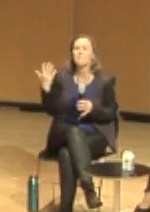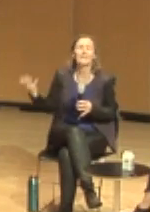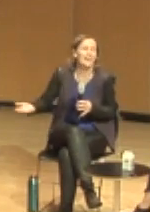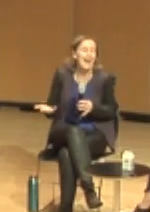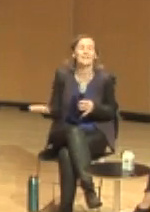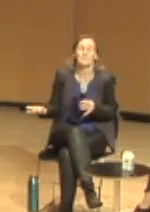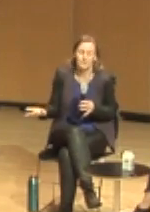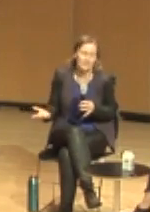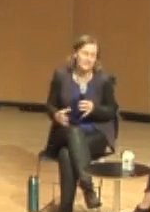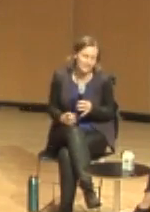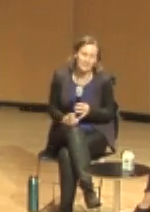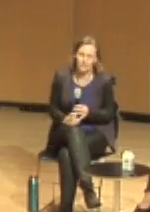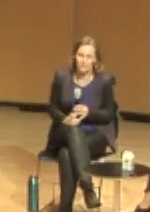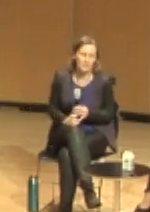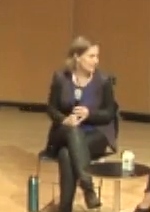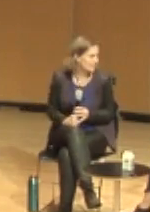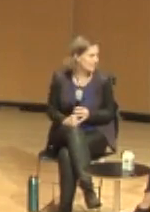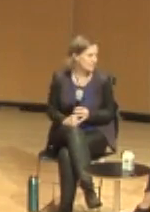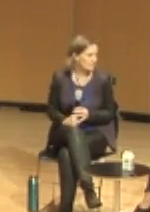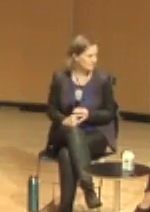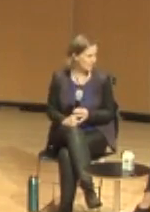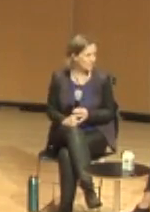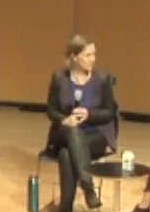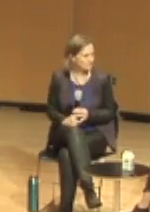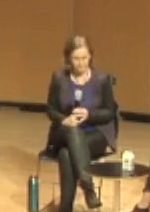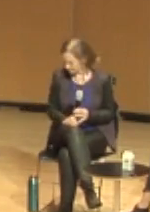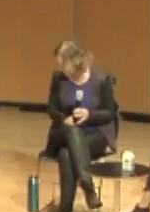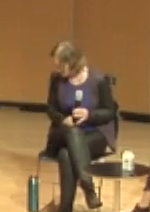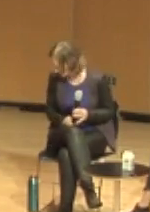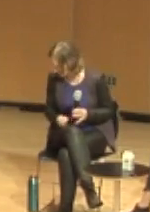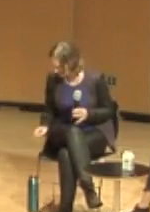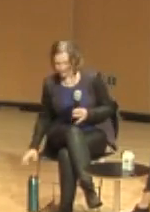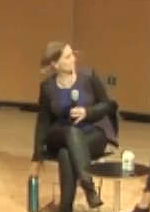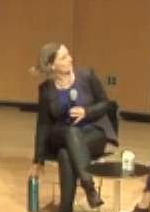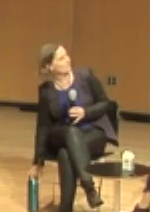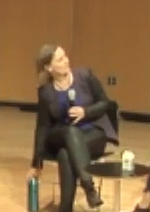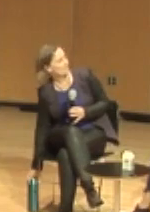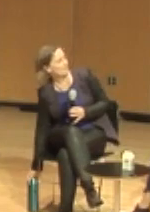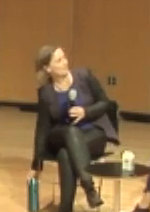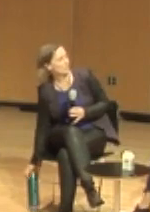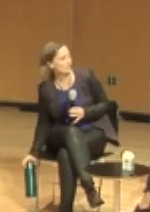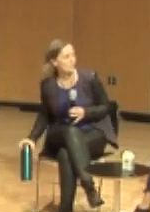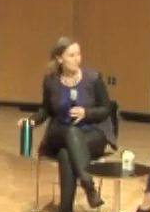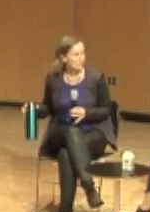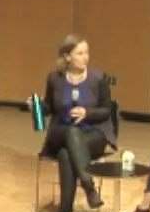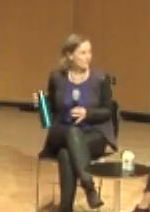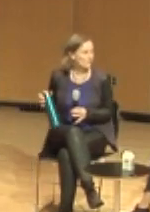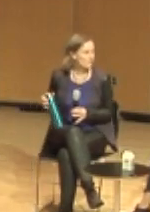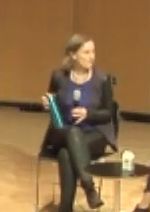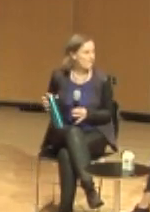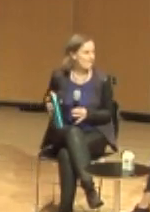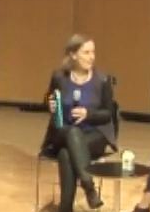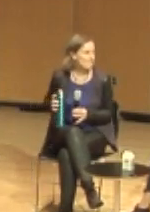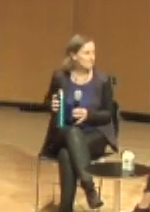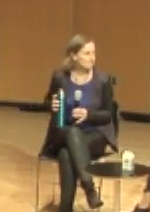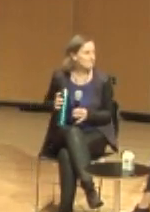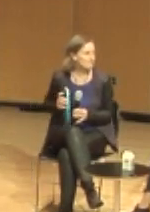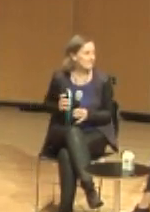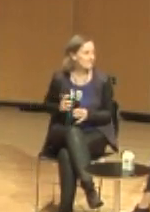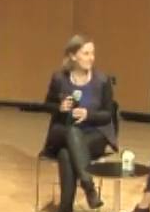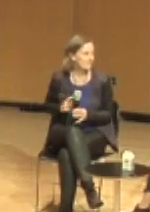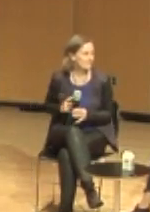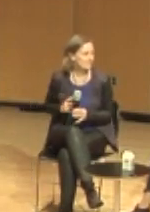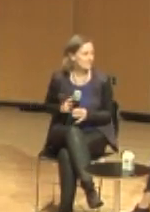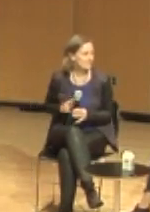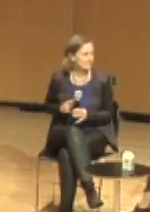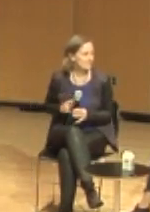it they they had to be translated into American English in the binder that I got there is a wonderful note from you to the actors